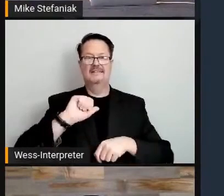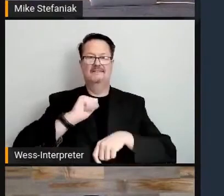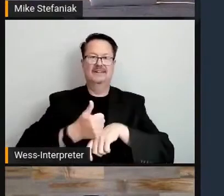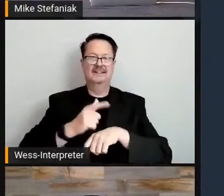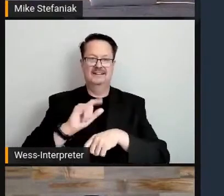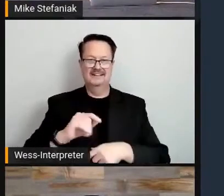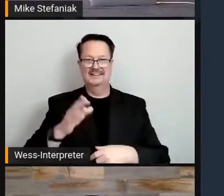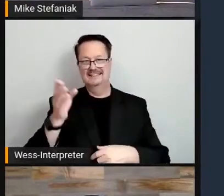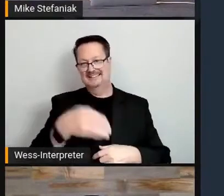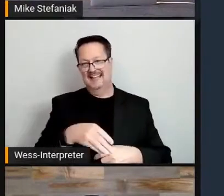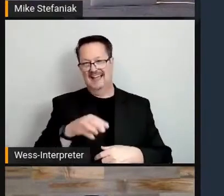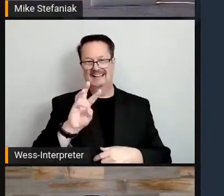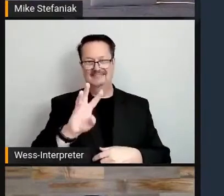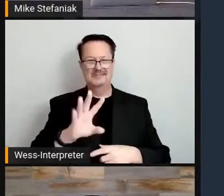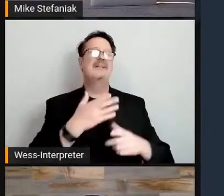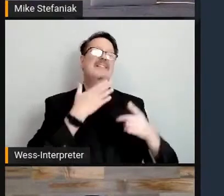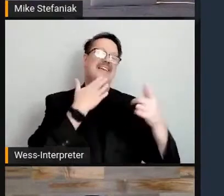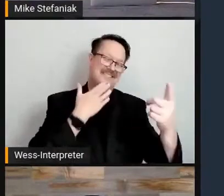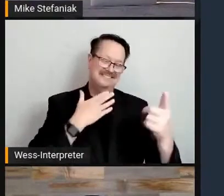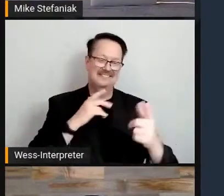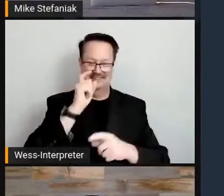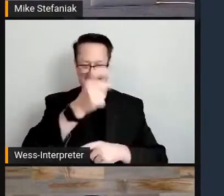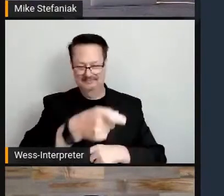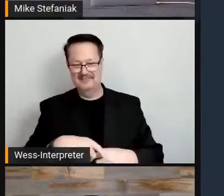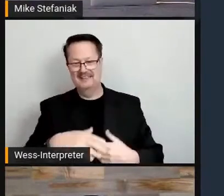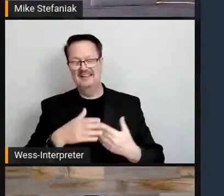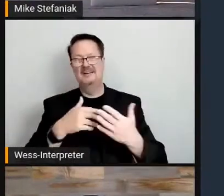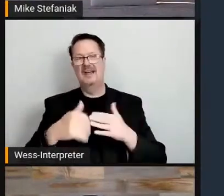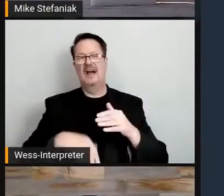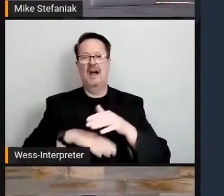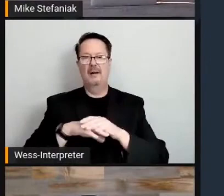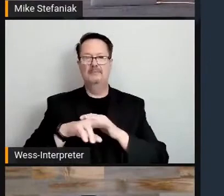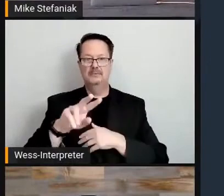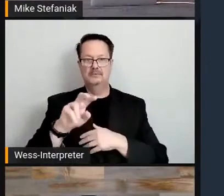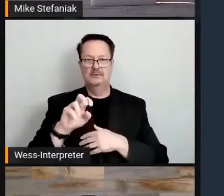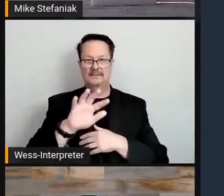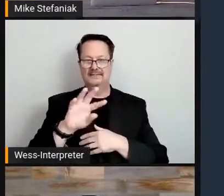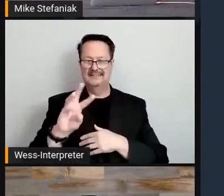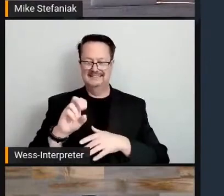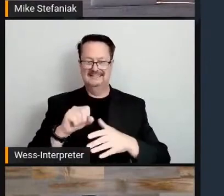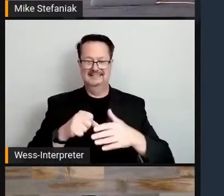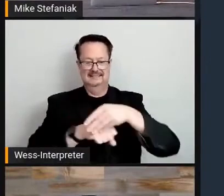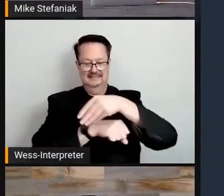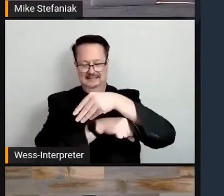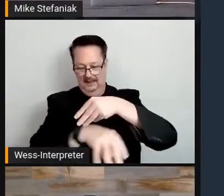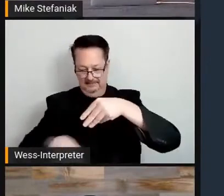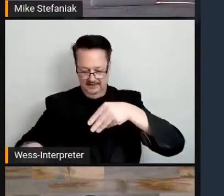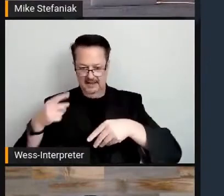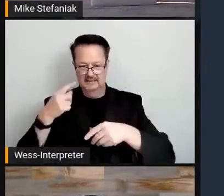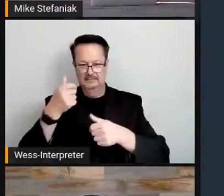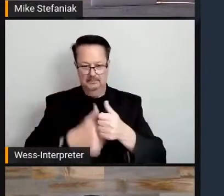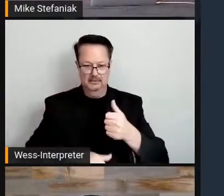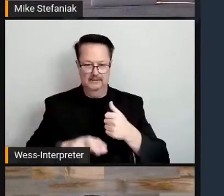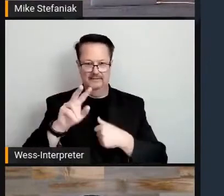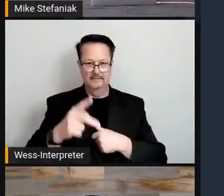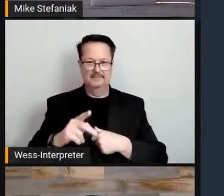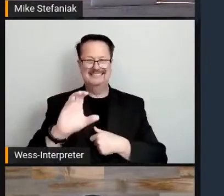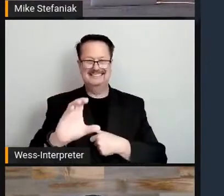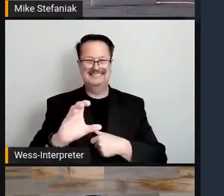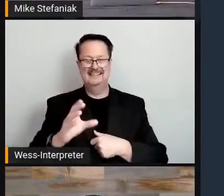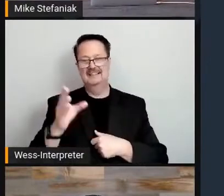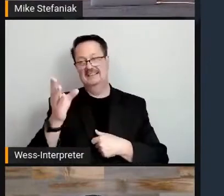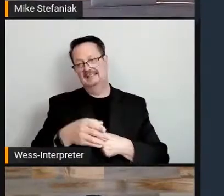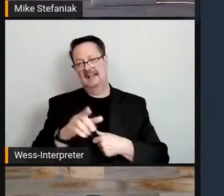for. Thank you. So you can get up to 256 subnets per VPC. And then /28